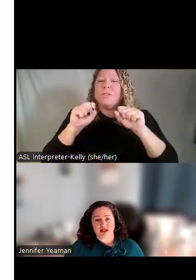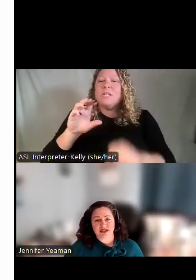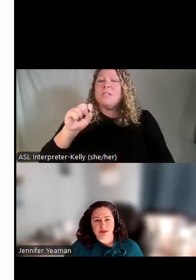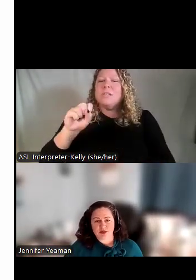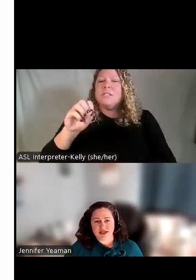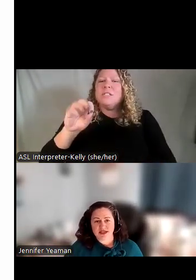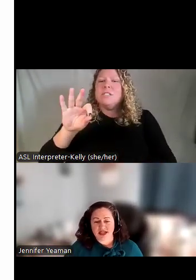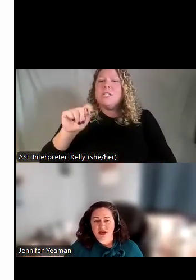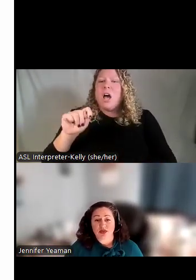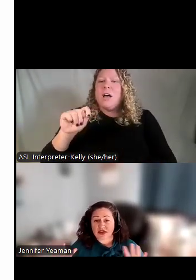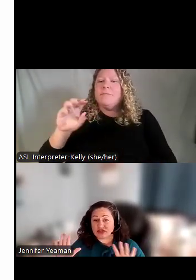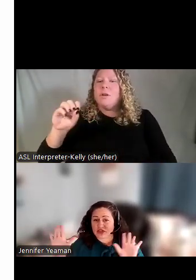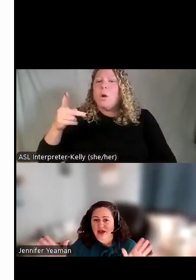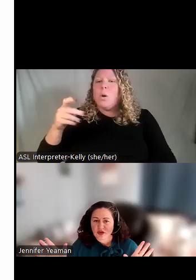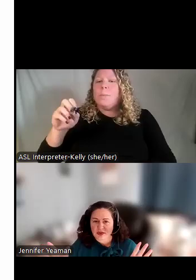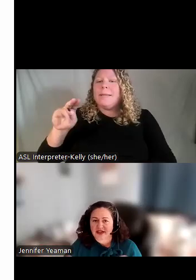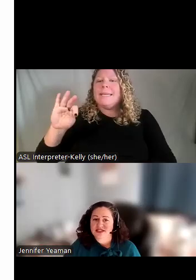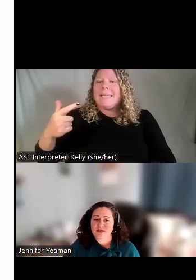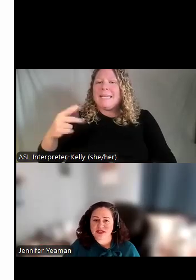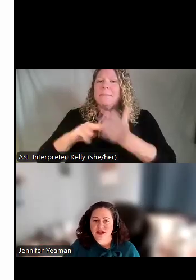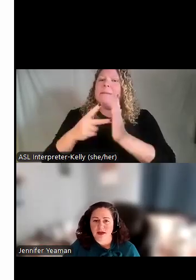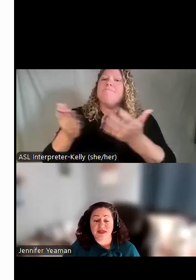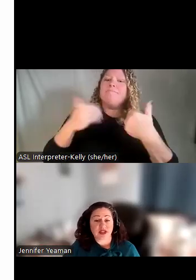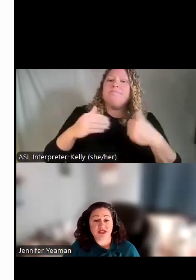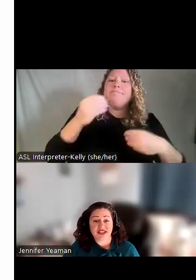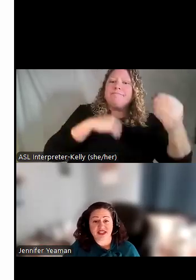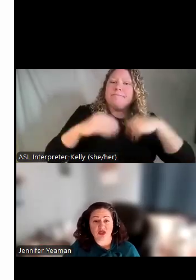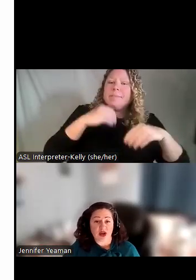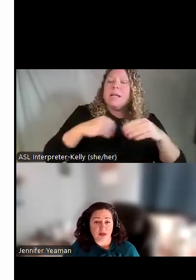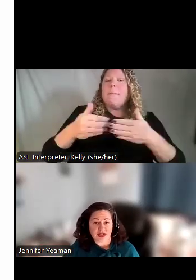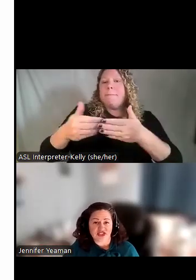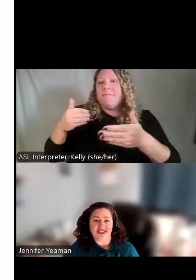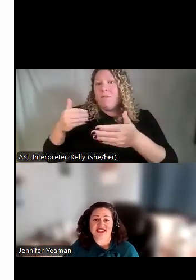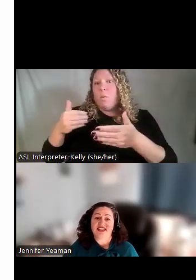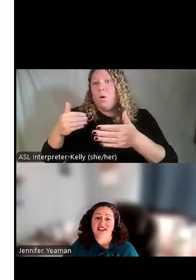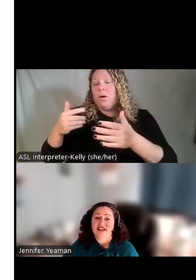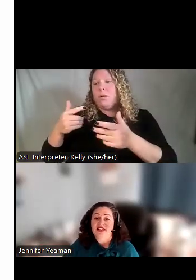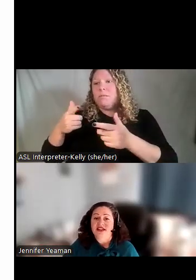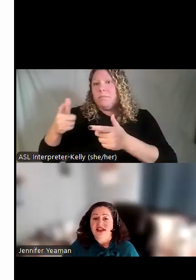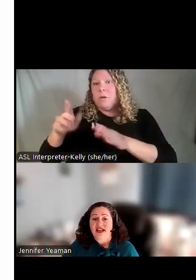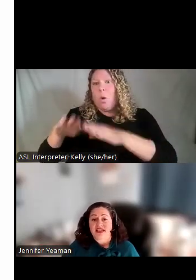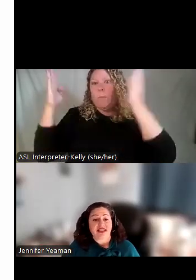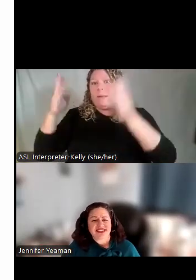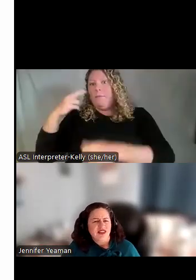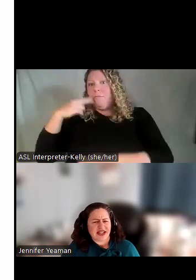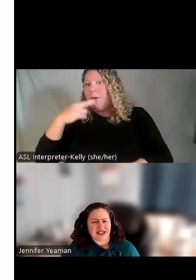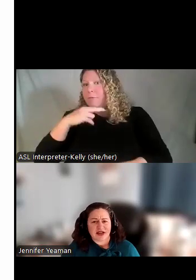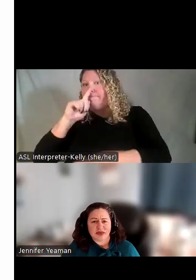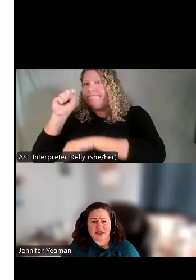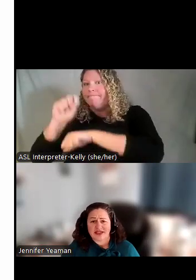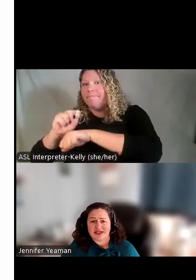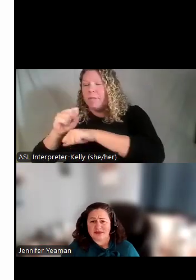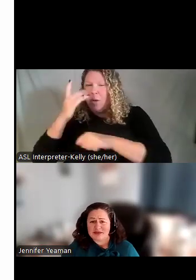come dine at their establishments prior to their grand openings. This helps to test out their operations. And the last